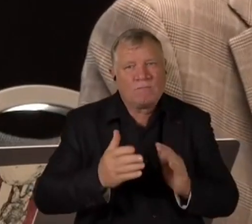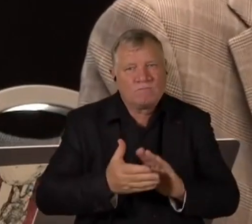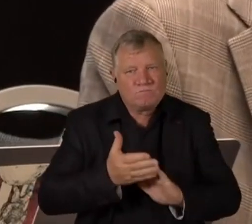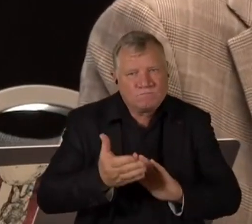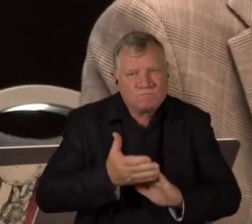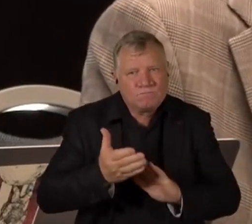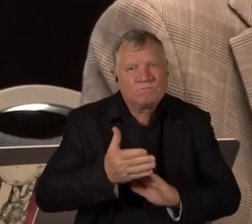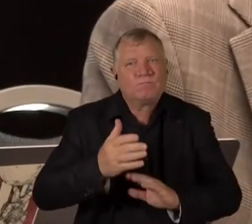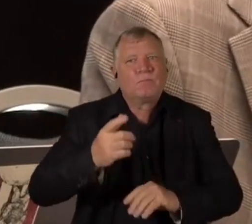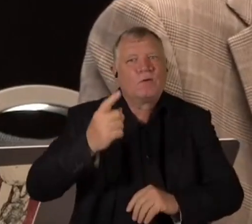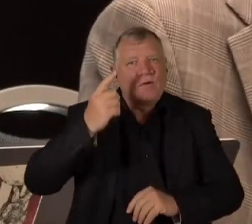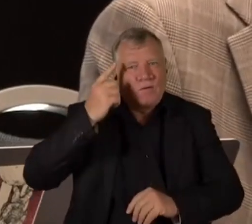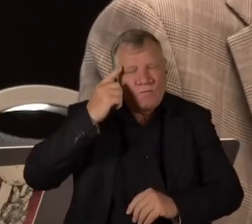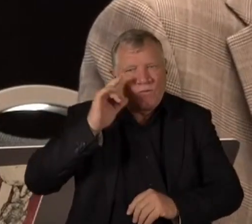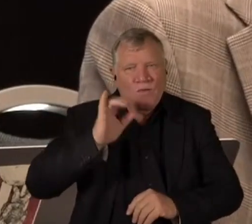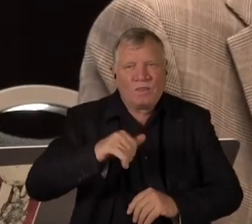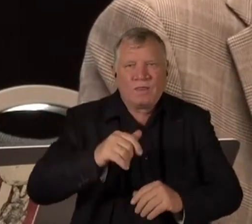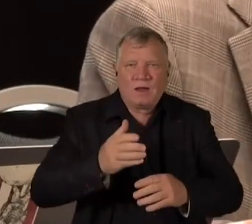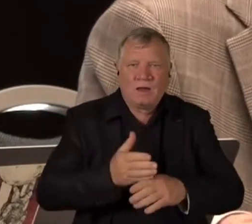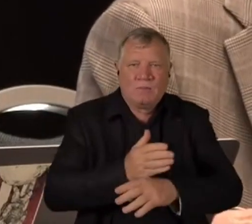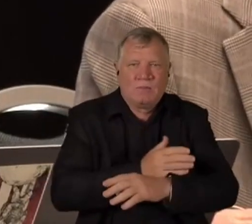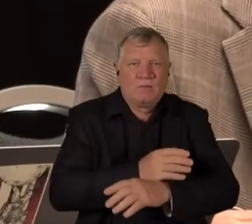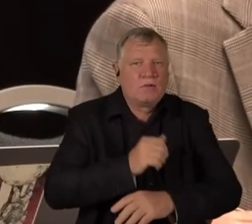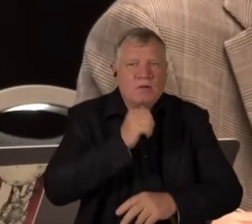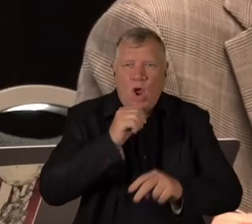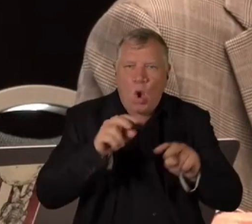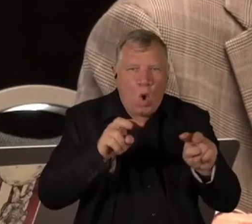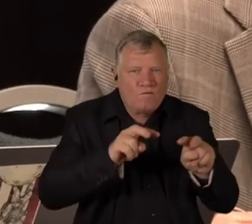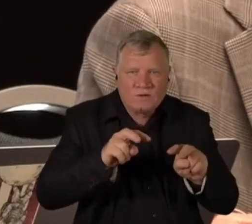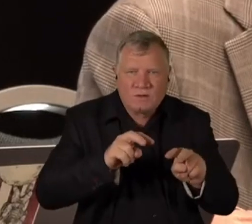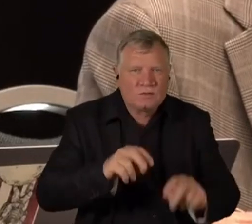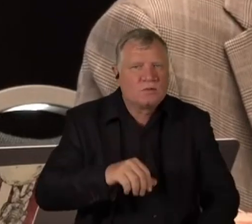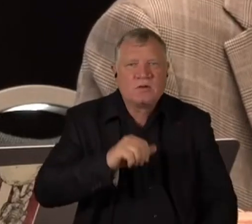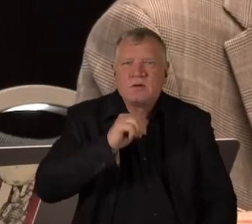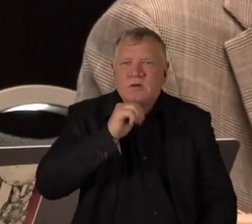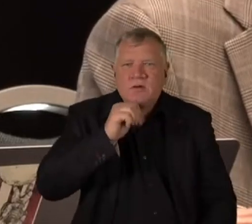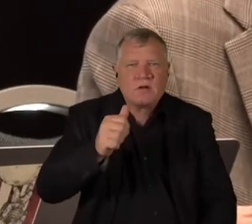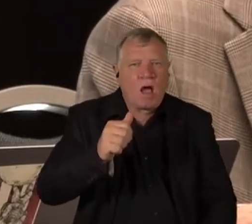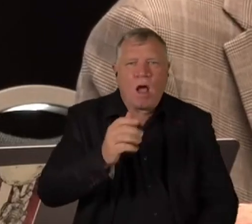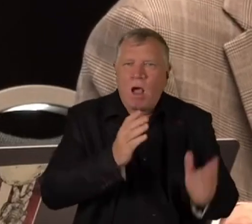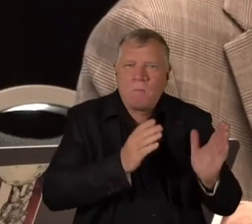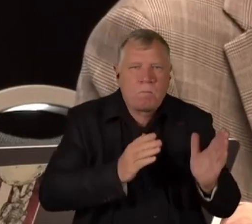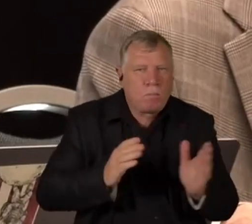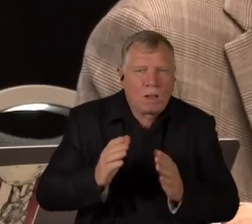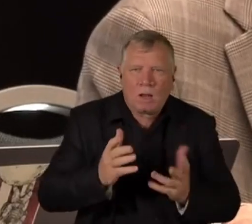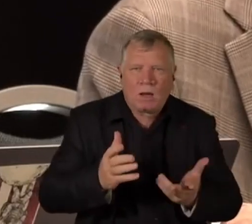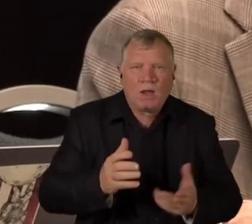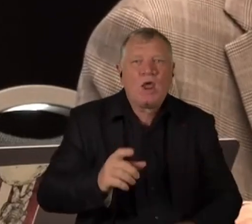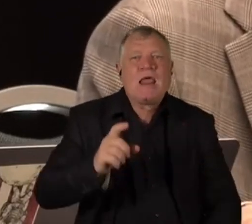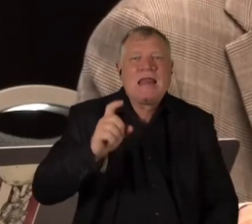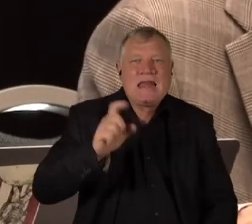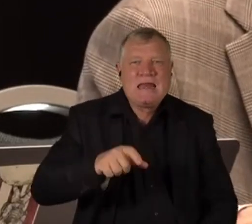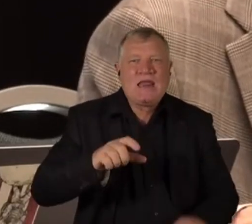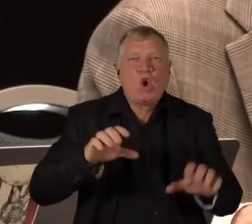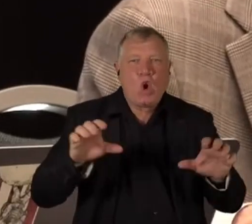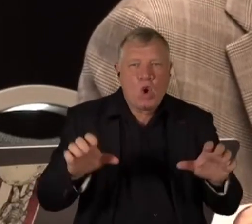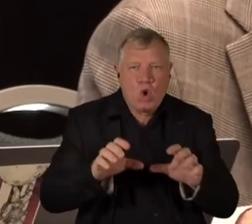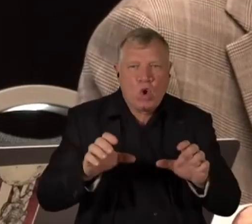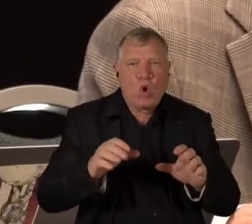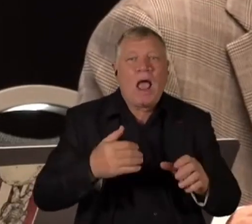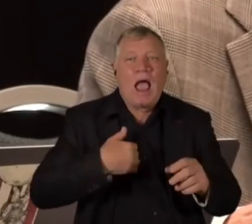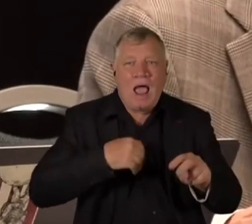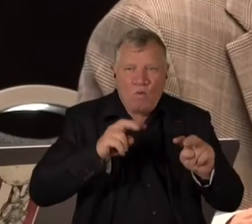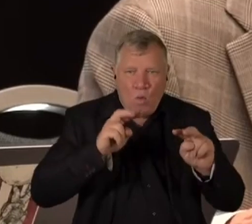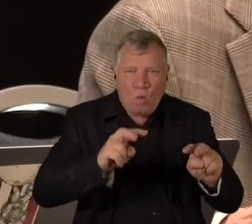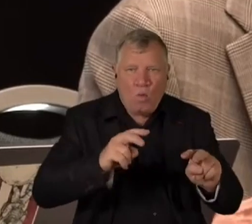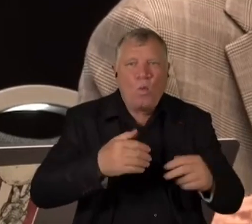this grid. This is not a question of oversight. This is not a question of planning. This is a question of doing. There is oversight, and